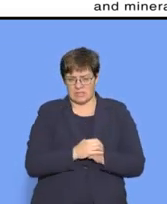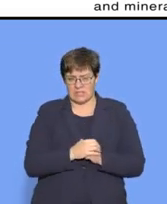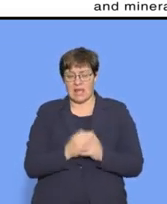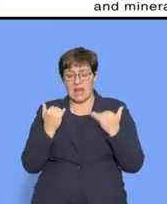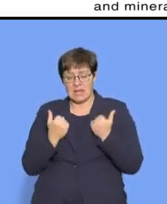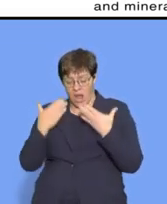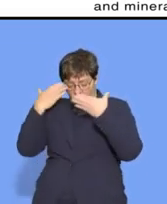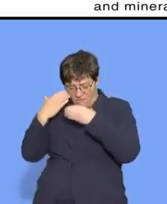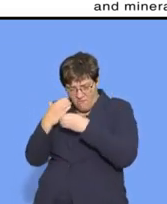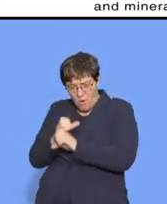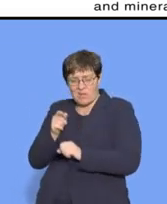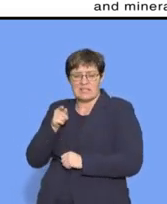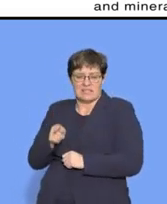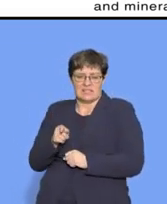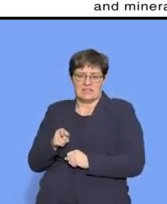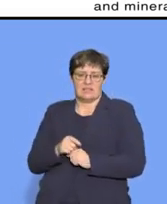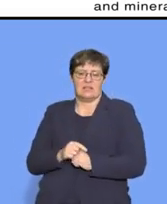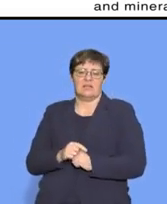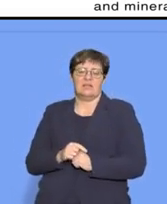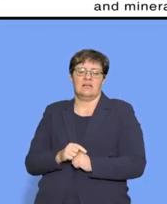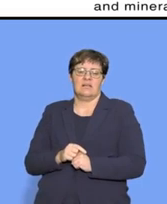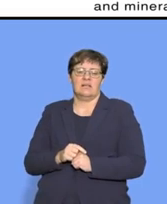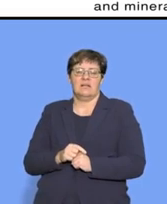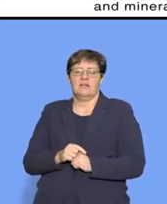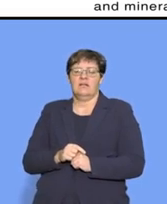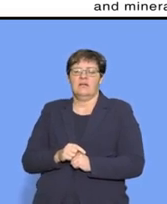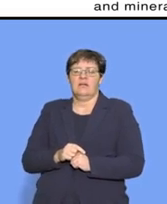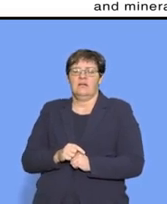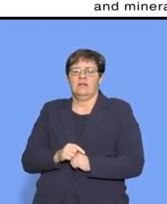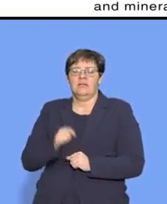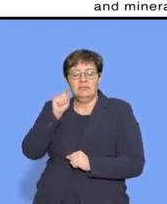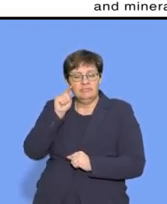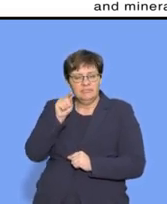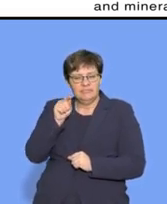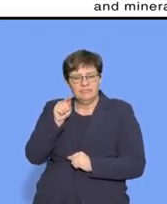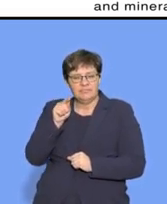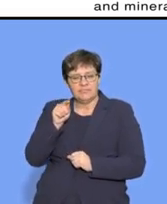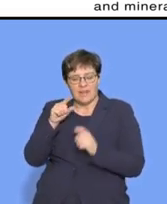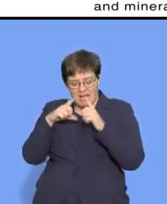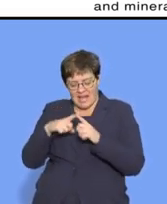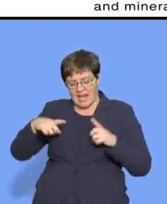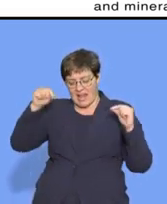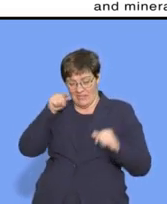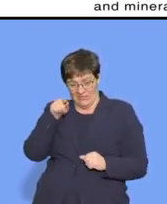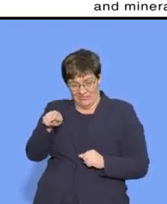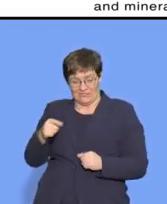to be focusing on what does